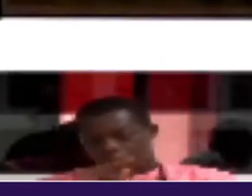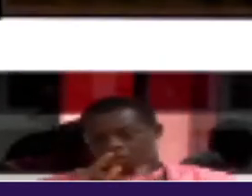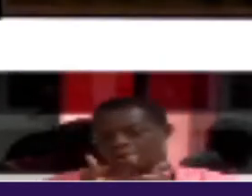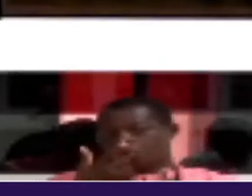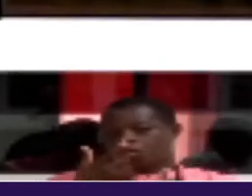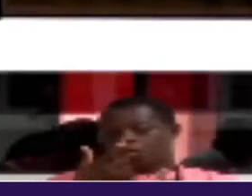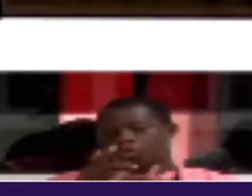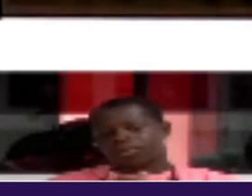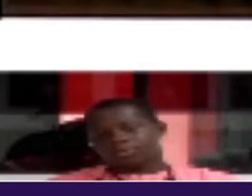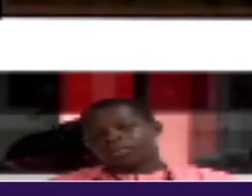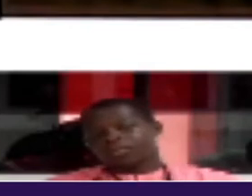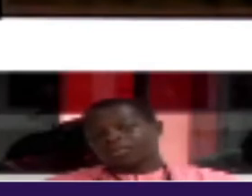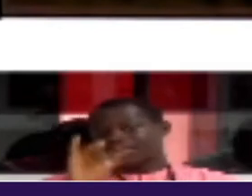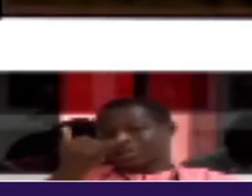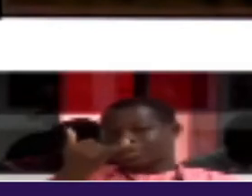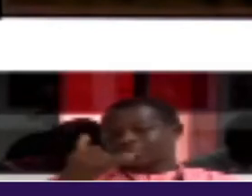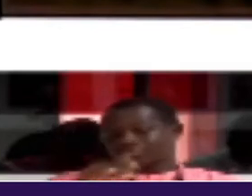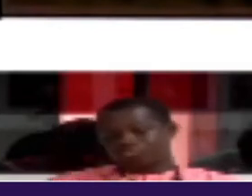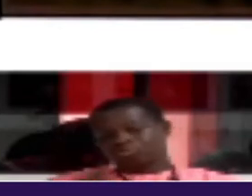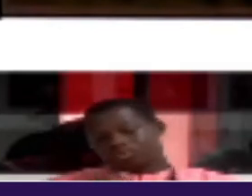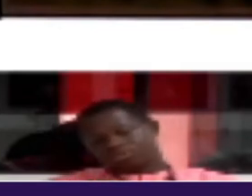Yes, I spent a little time with the Delta Company.